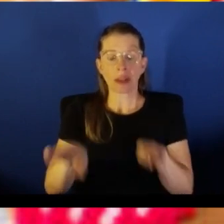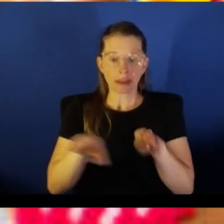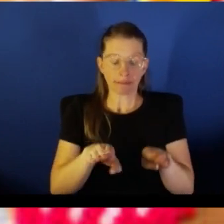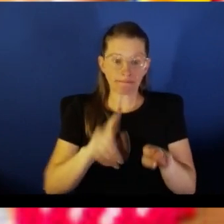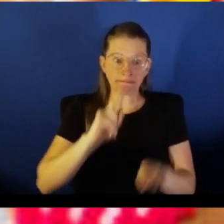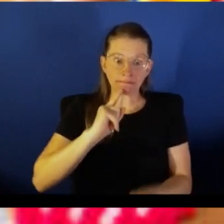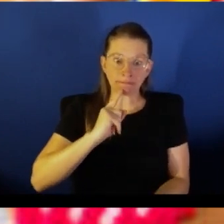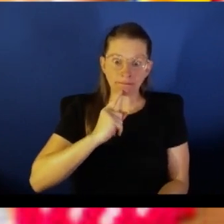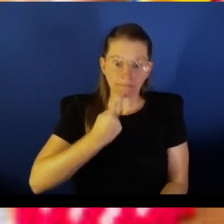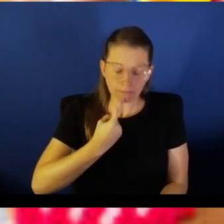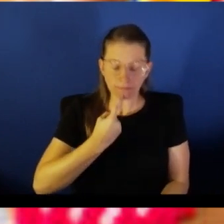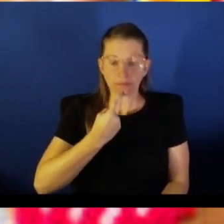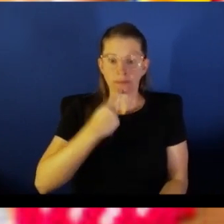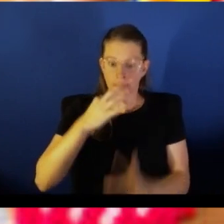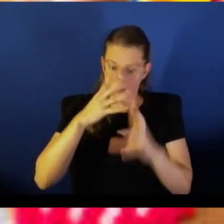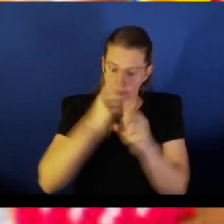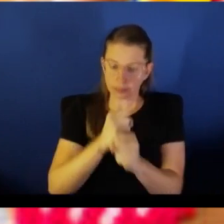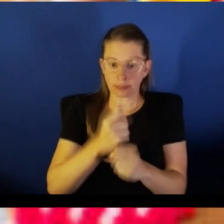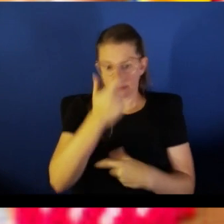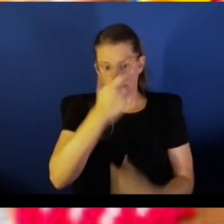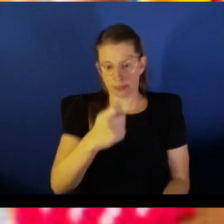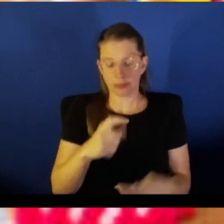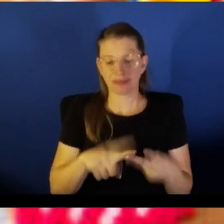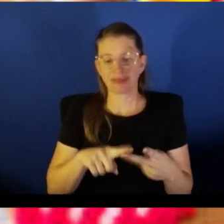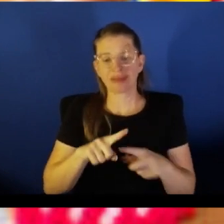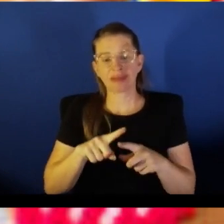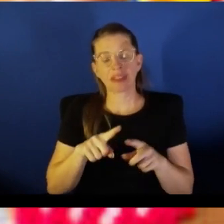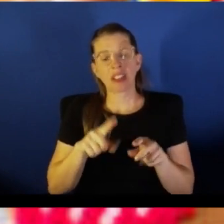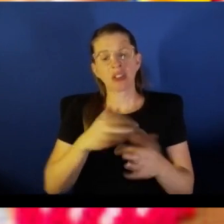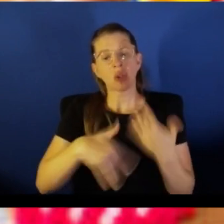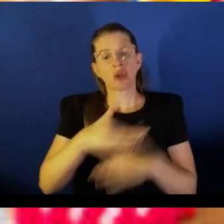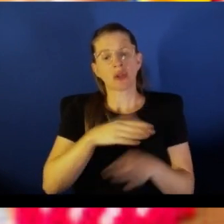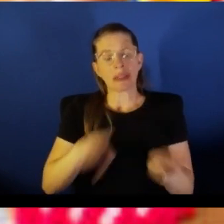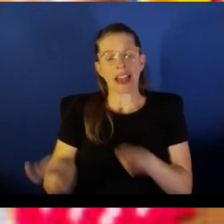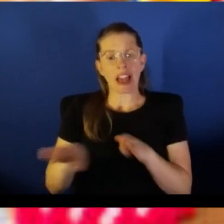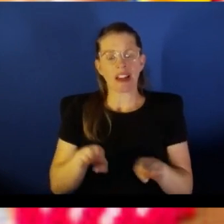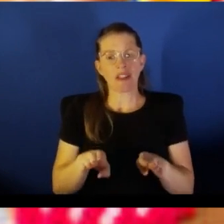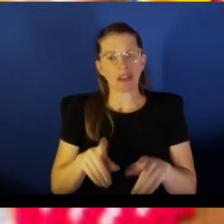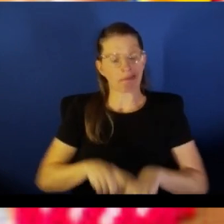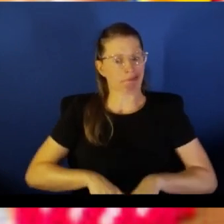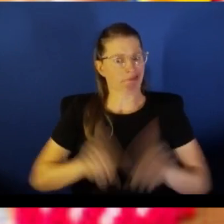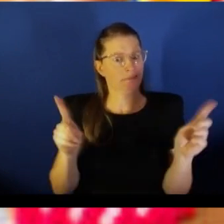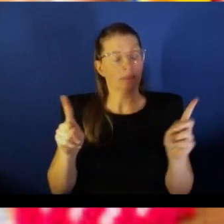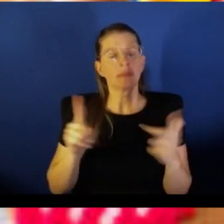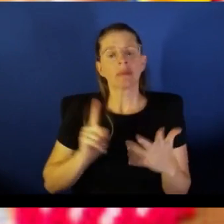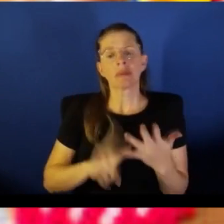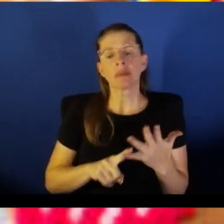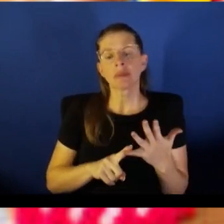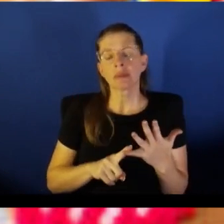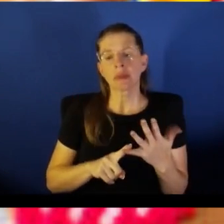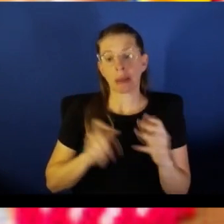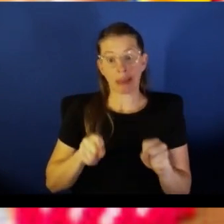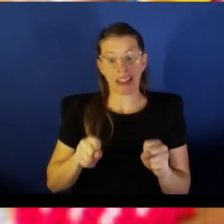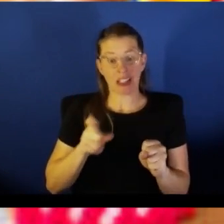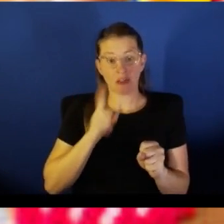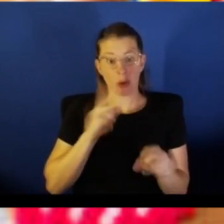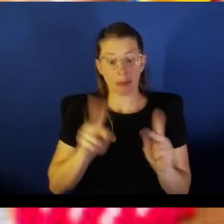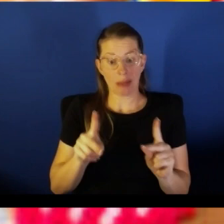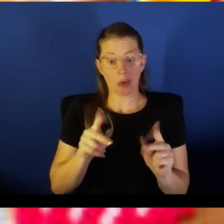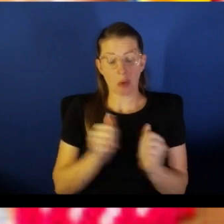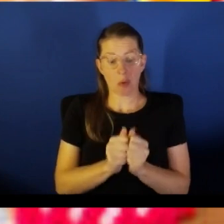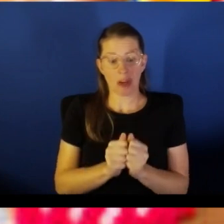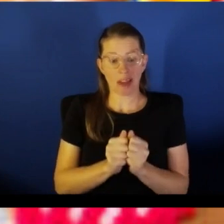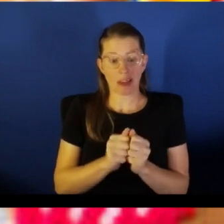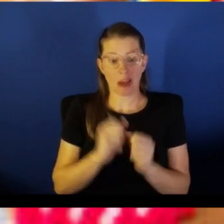interest of things and differences in social behavior or communication. The abilities of people with autism vary